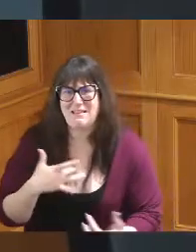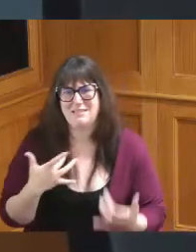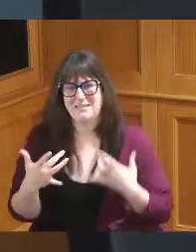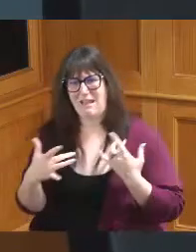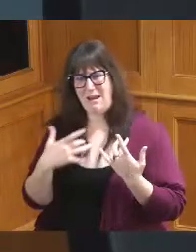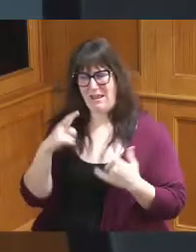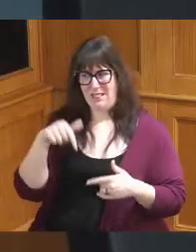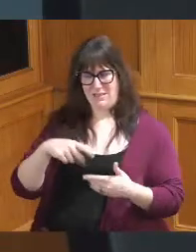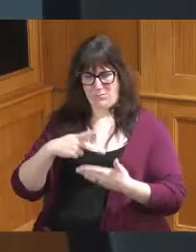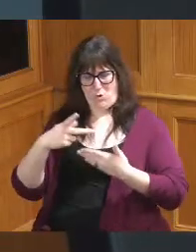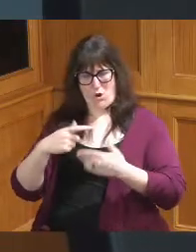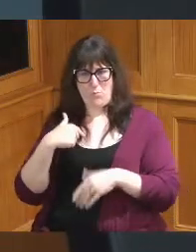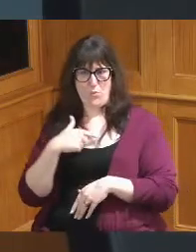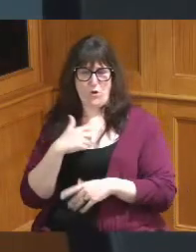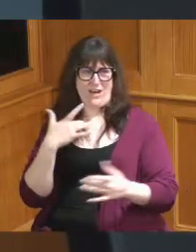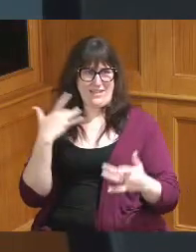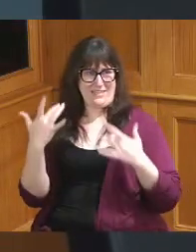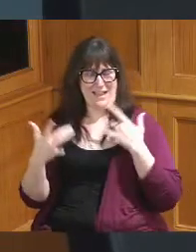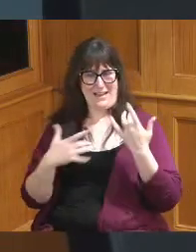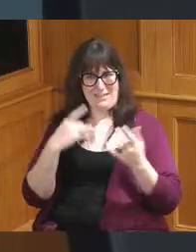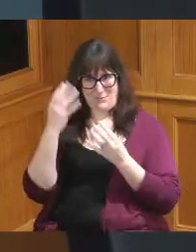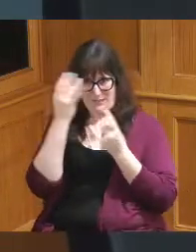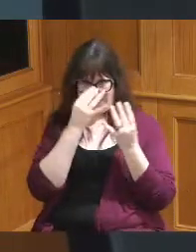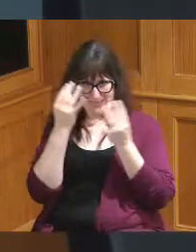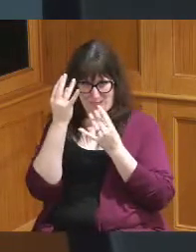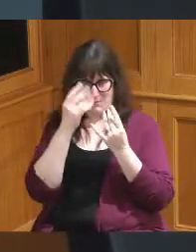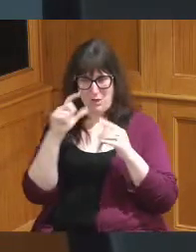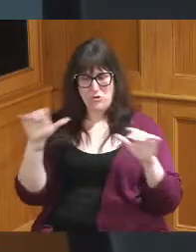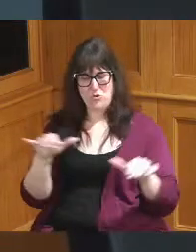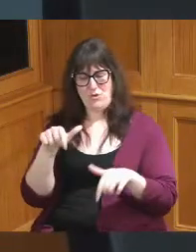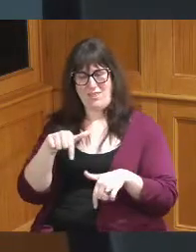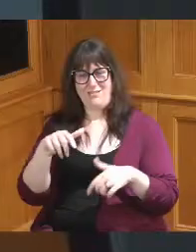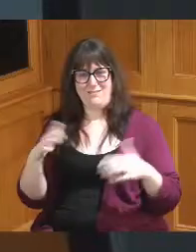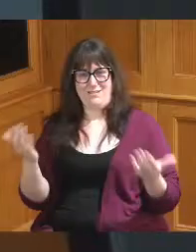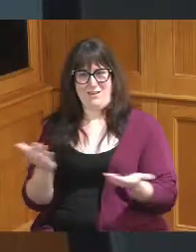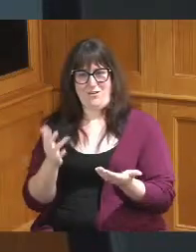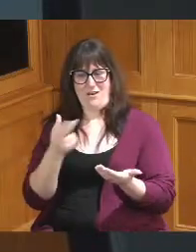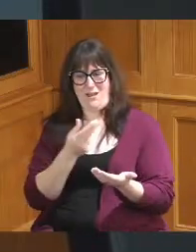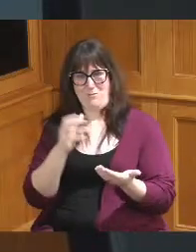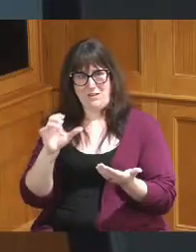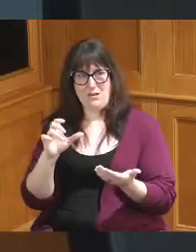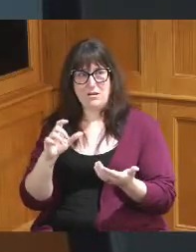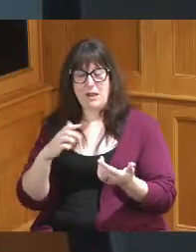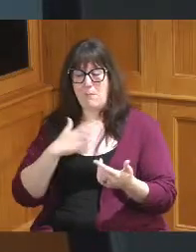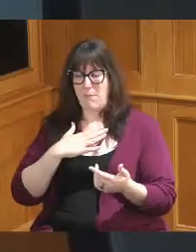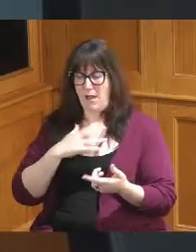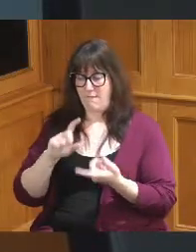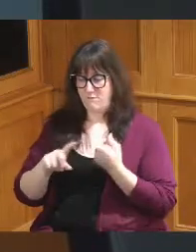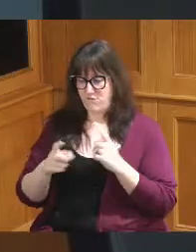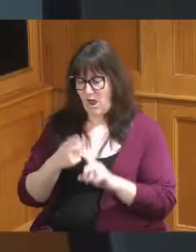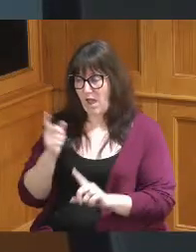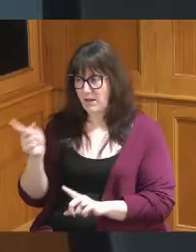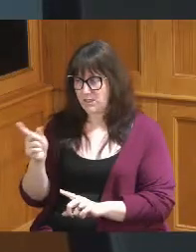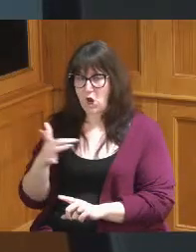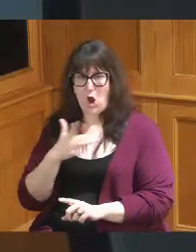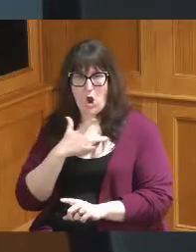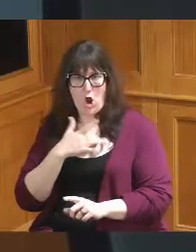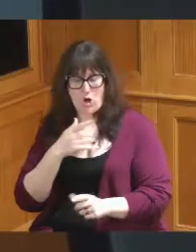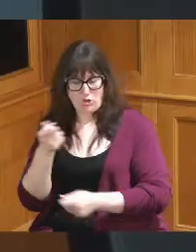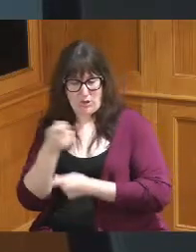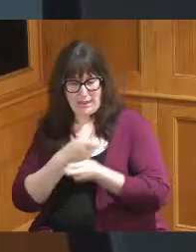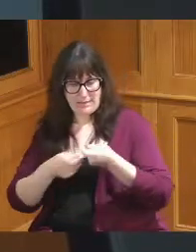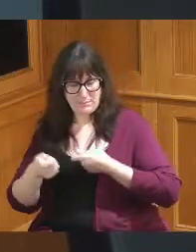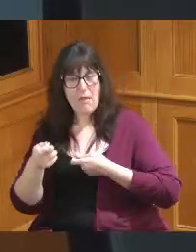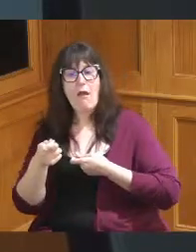and we're thrilled to be considering this here in Hamilton County. I actually have a friend who got a heart transplant a number of years